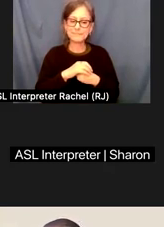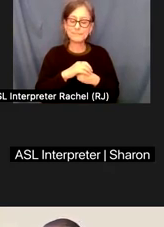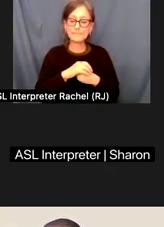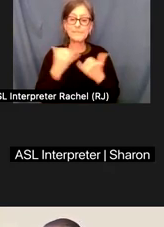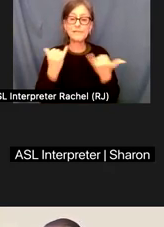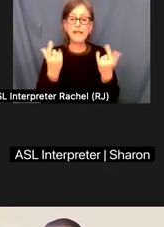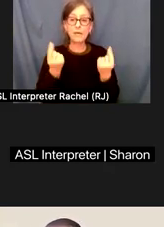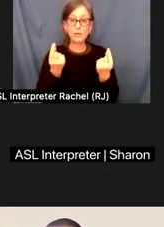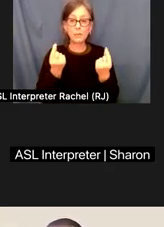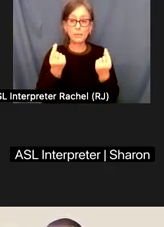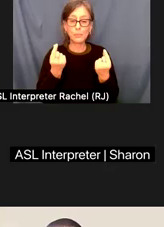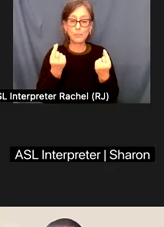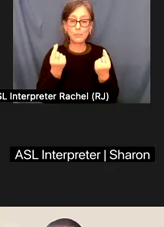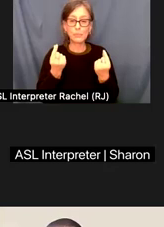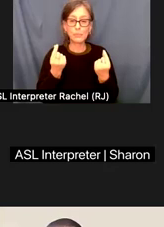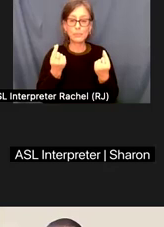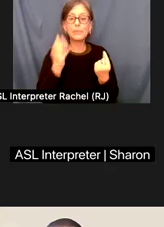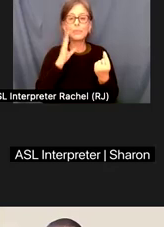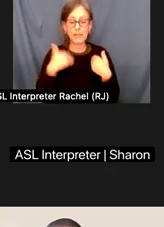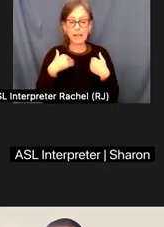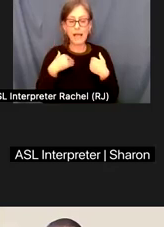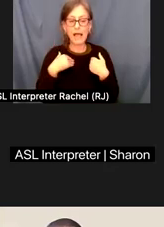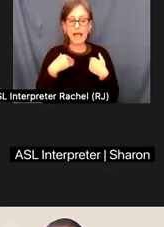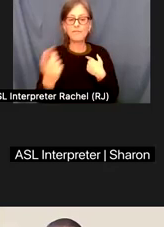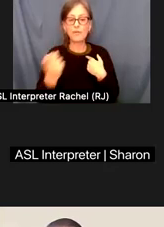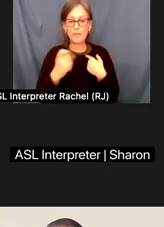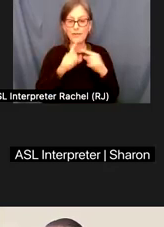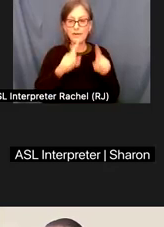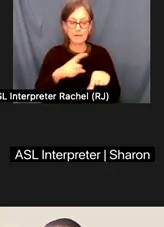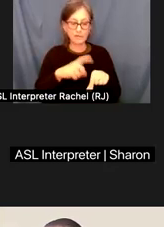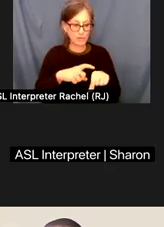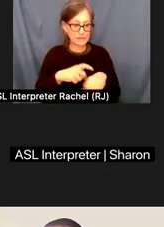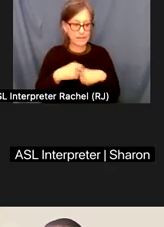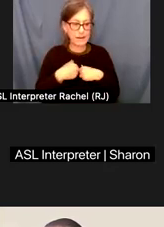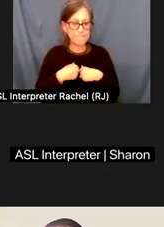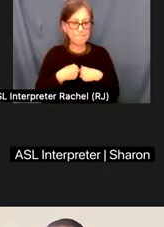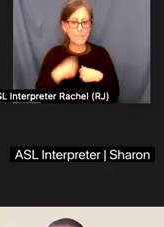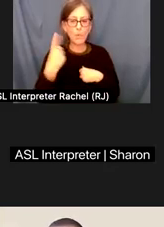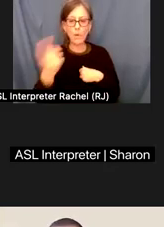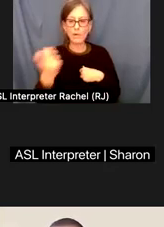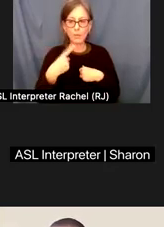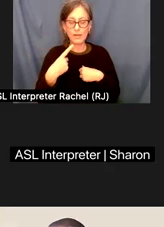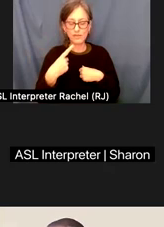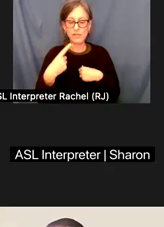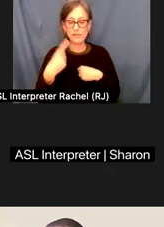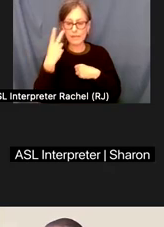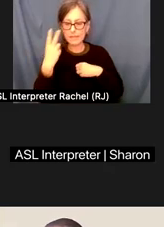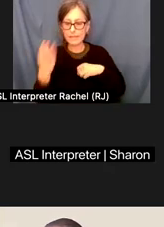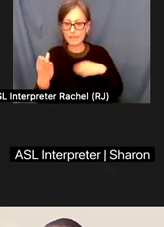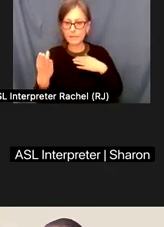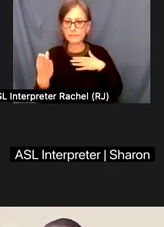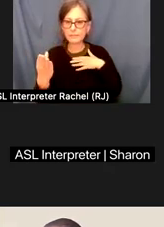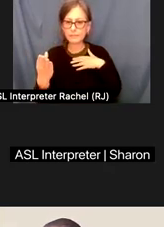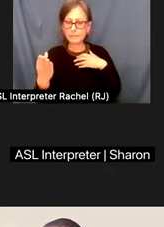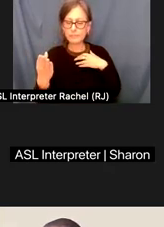going to move into this. We're going to have some Q&A. So we do have some questions. I'll point out one that was in the Q&A that's